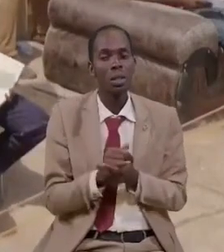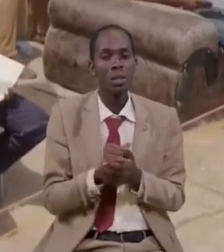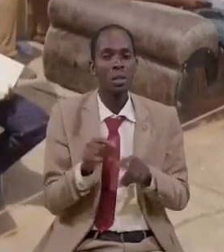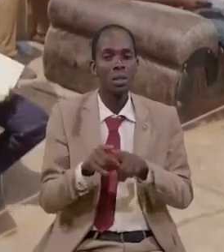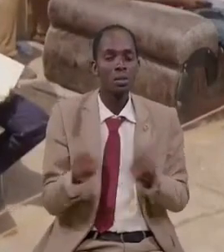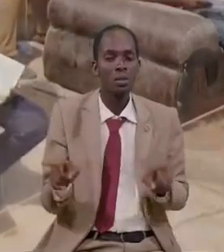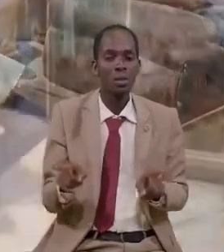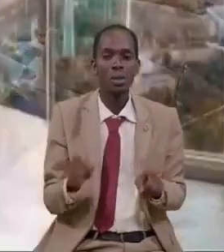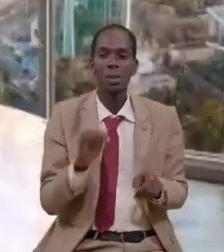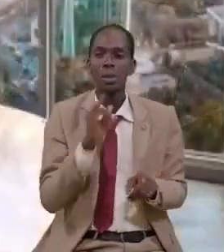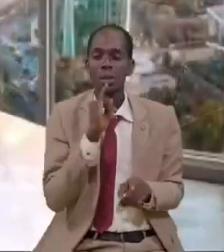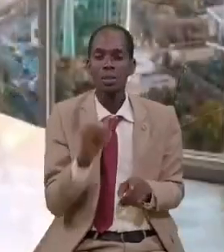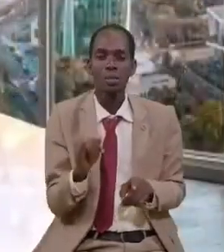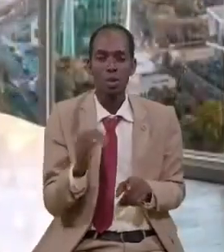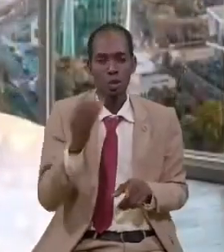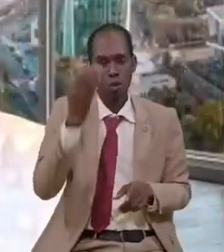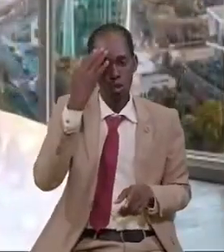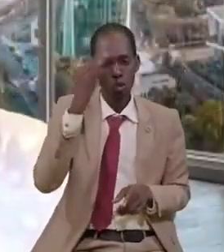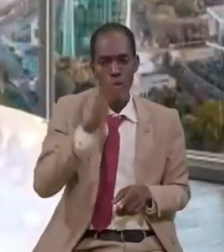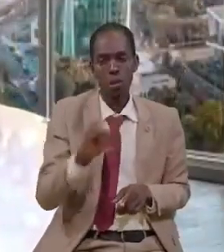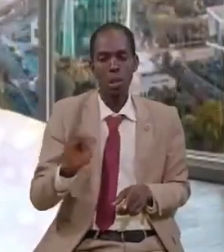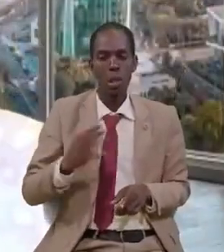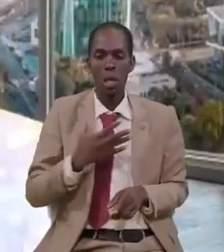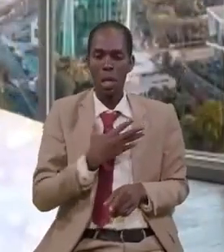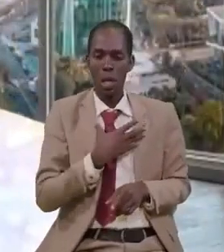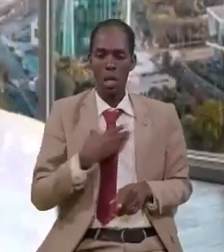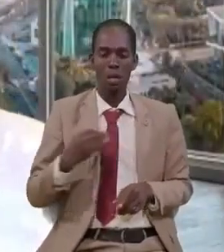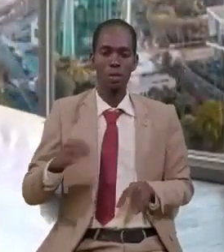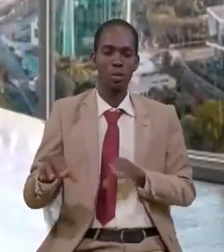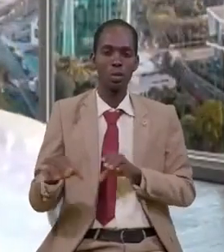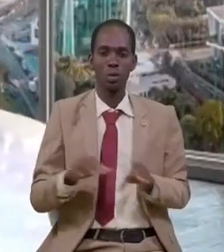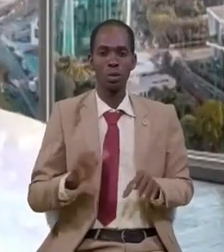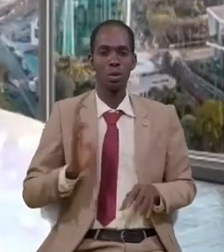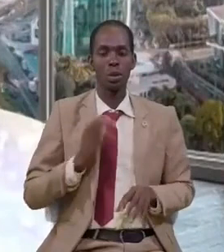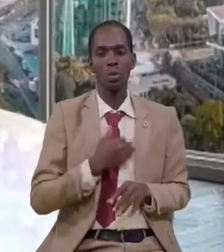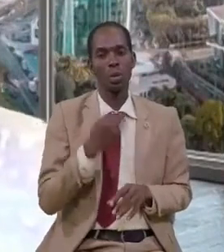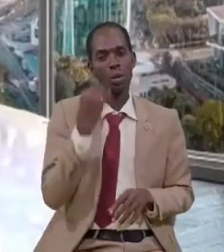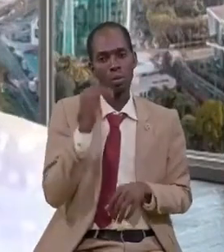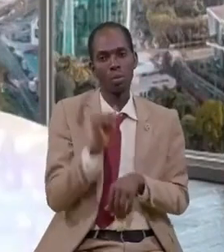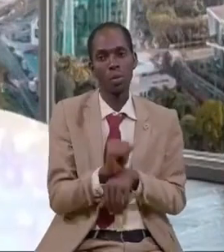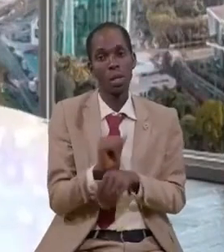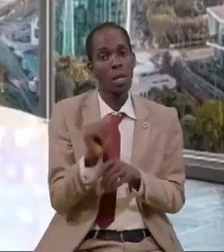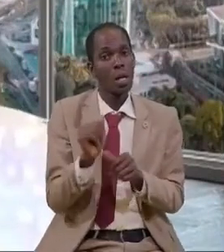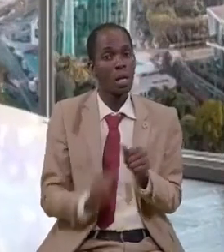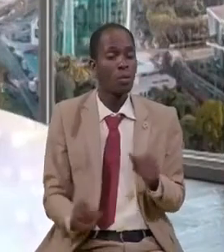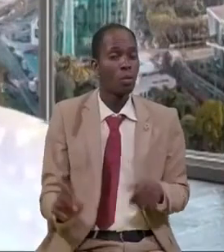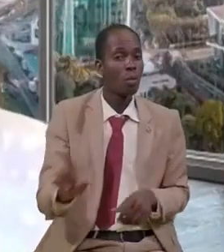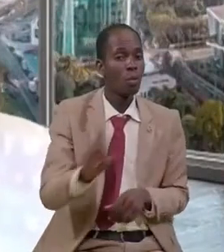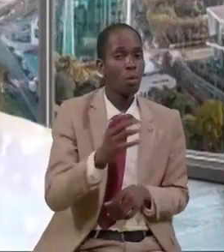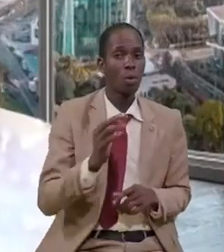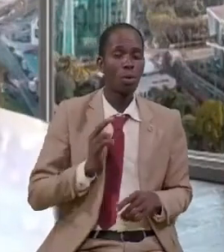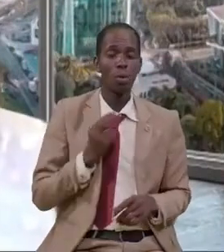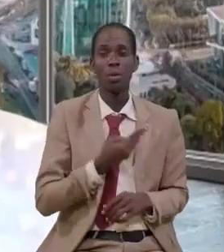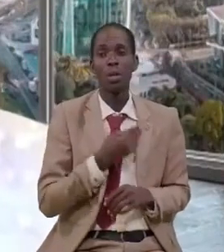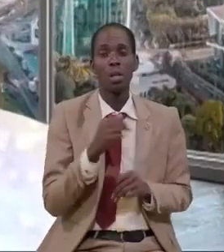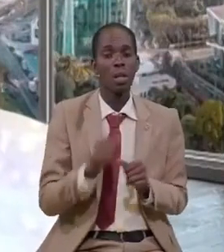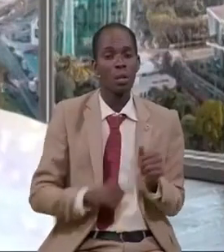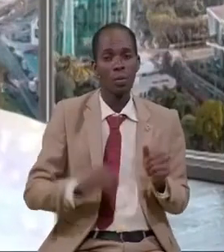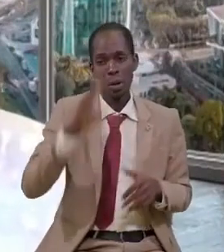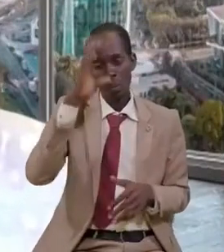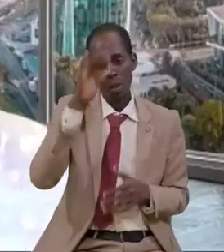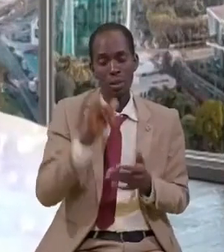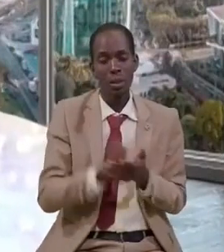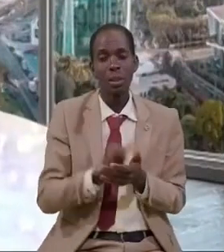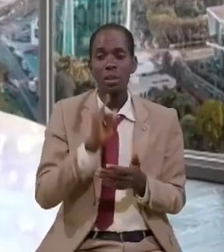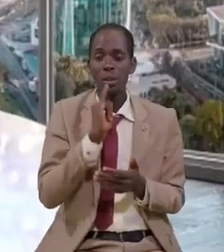and carrying out our assignment. Every one of us, every man that is born on the face of the earth is